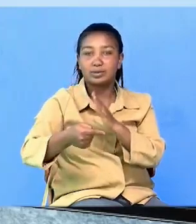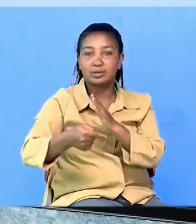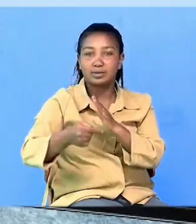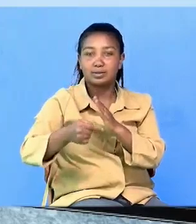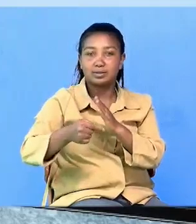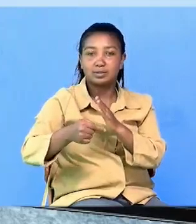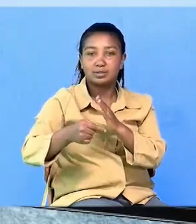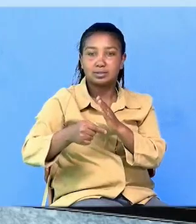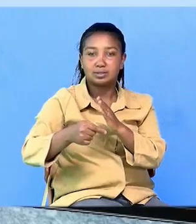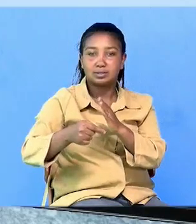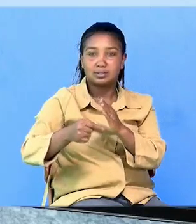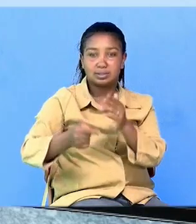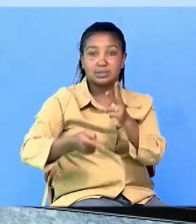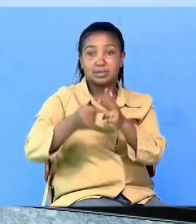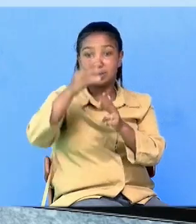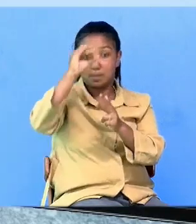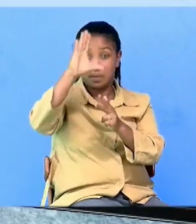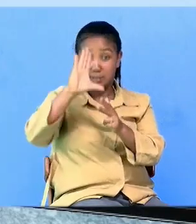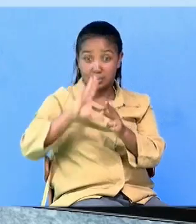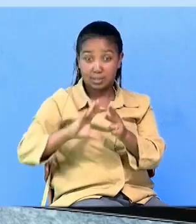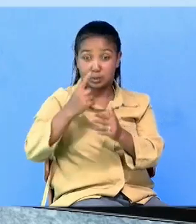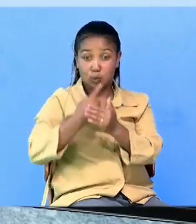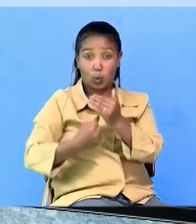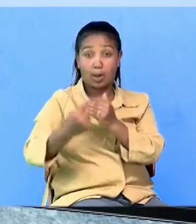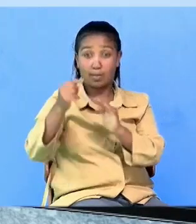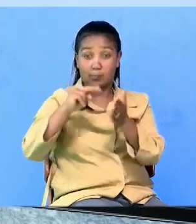person singulars, okay? She,